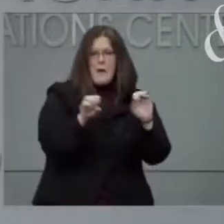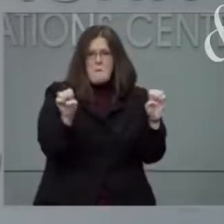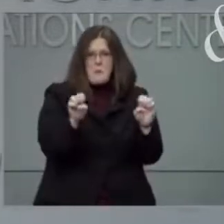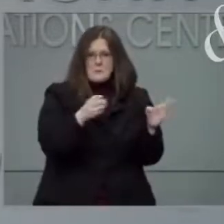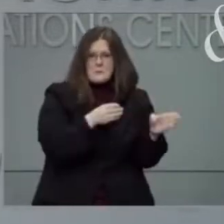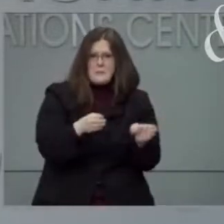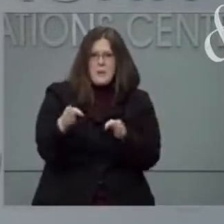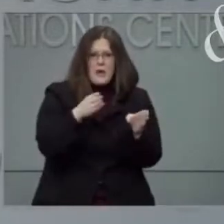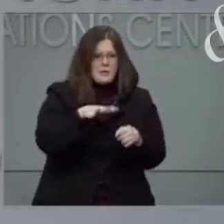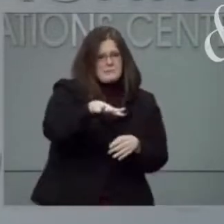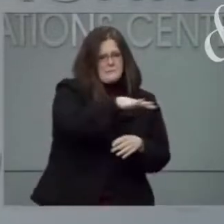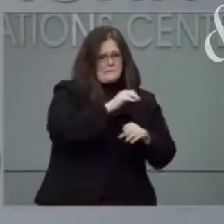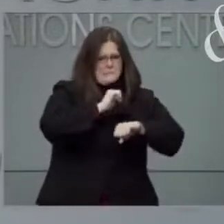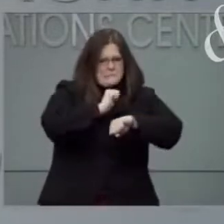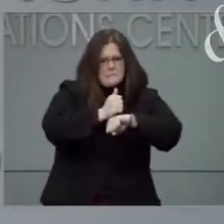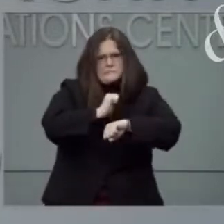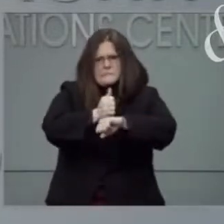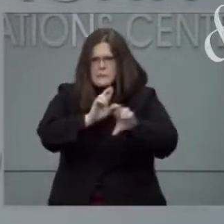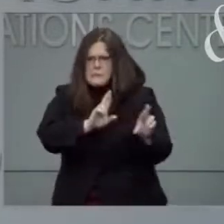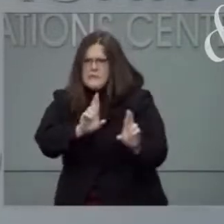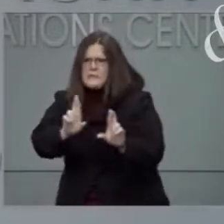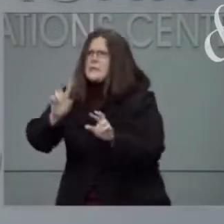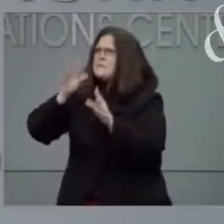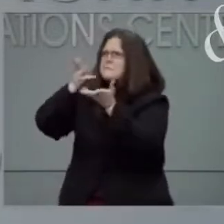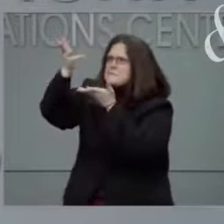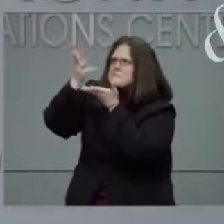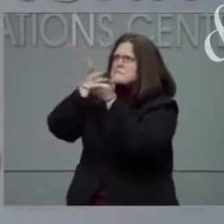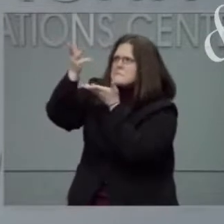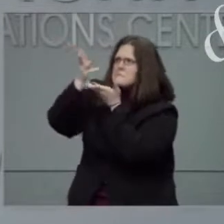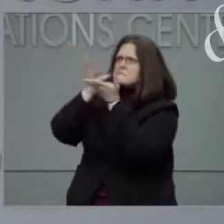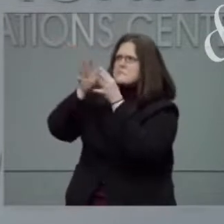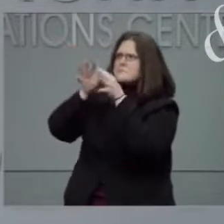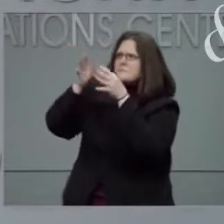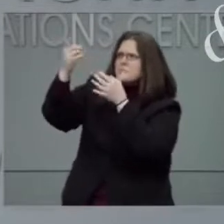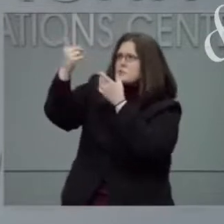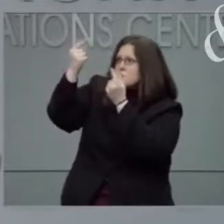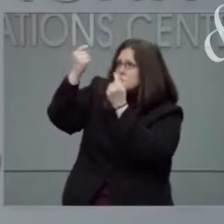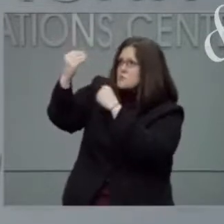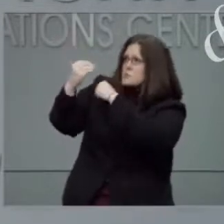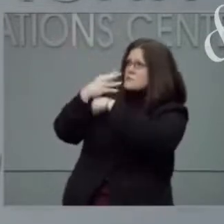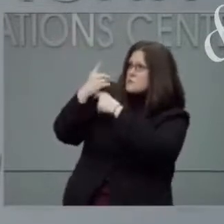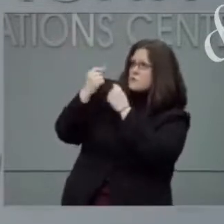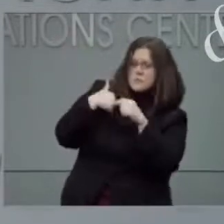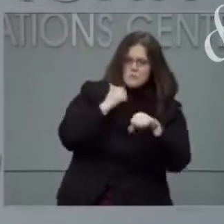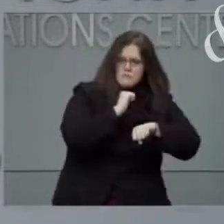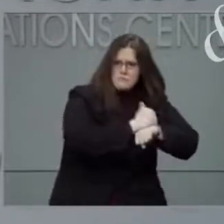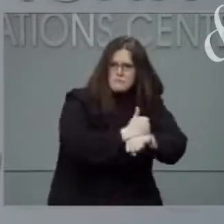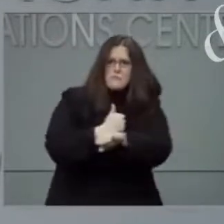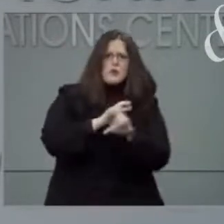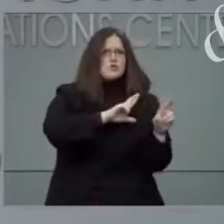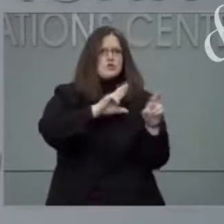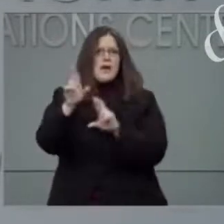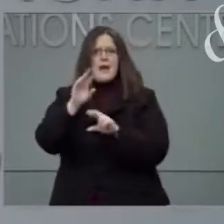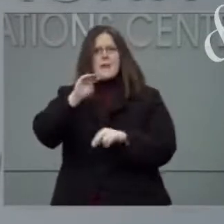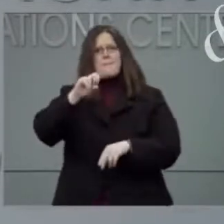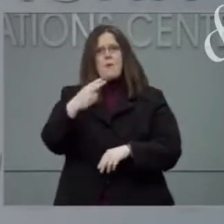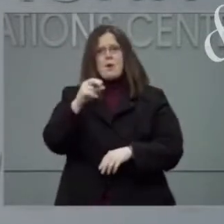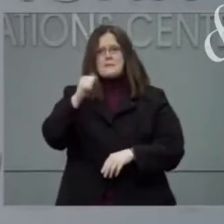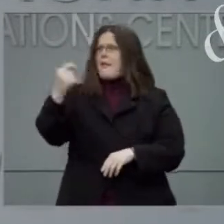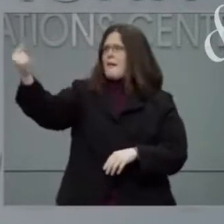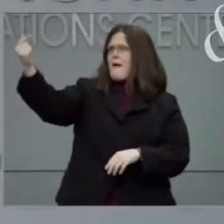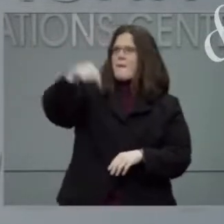and we are working hard with FEMA. That's the kind of partnership we welcome and expect in this fight against the